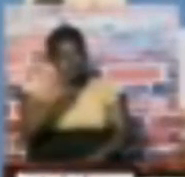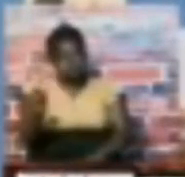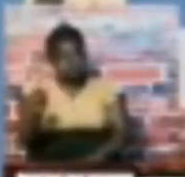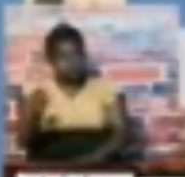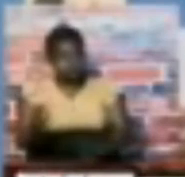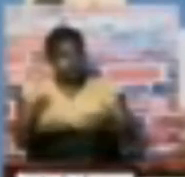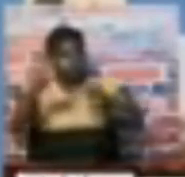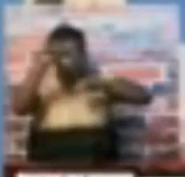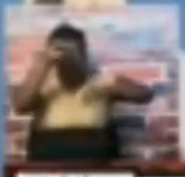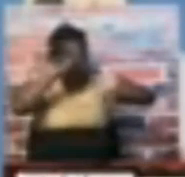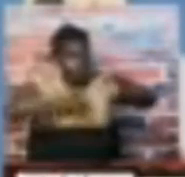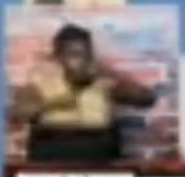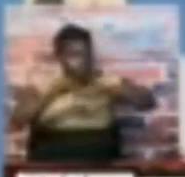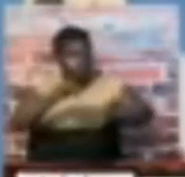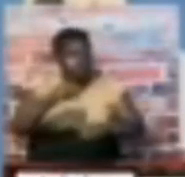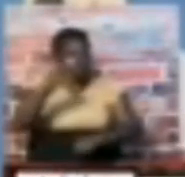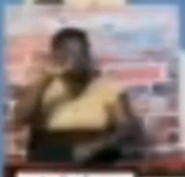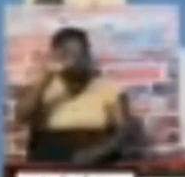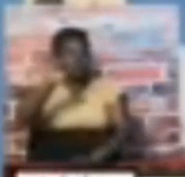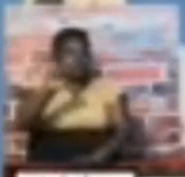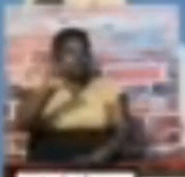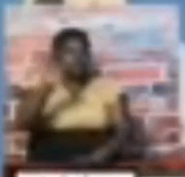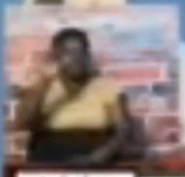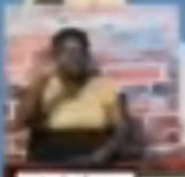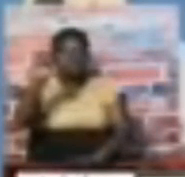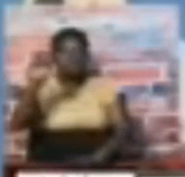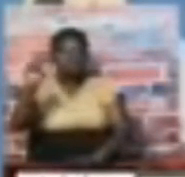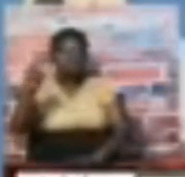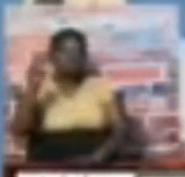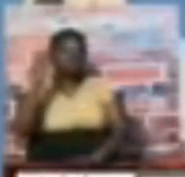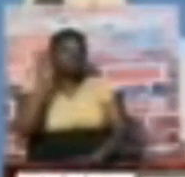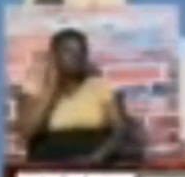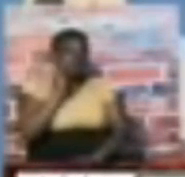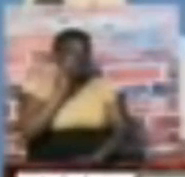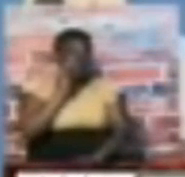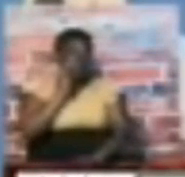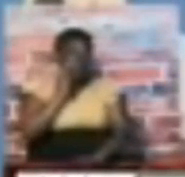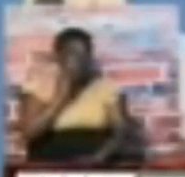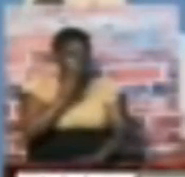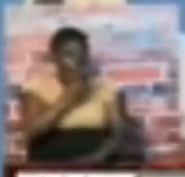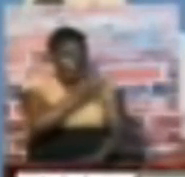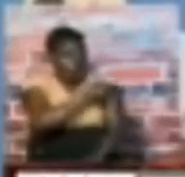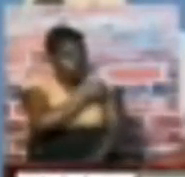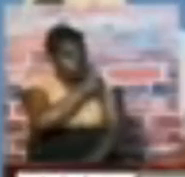They contributed 800 million worth of medical equipment.